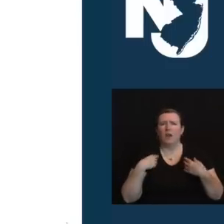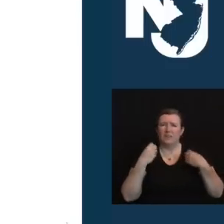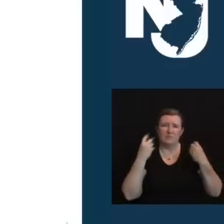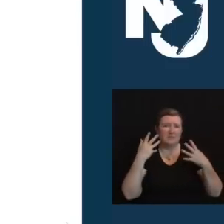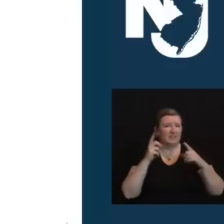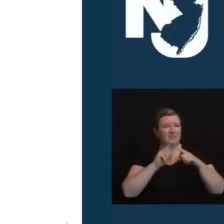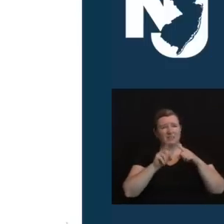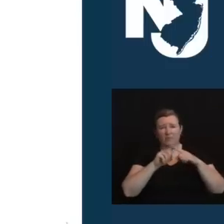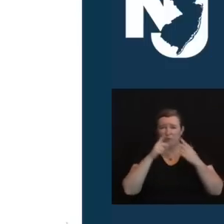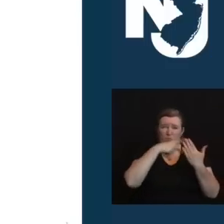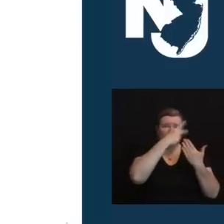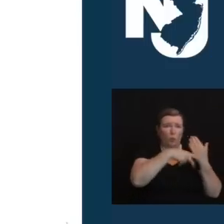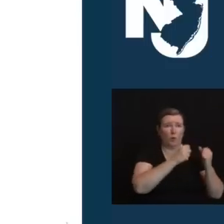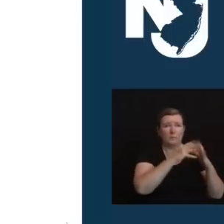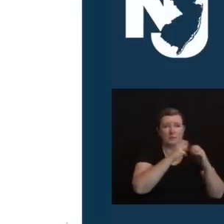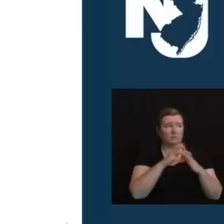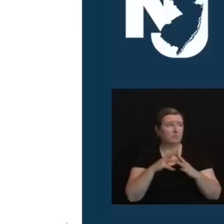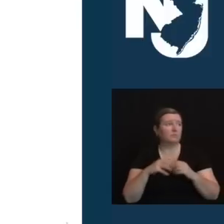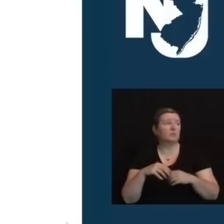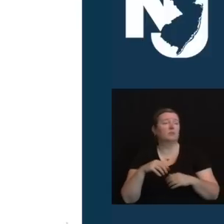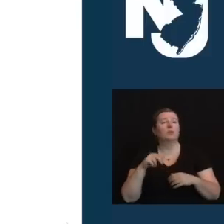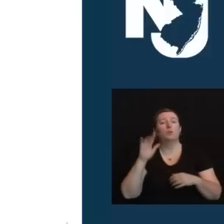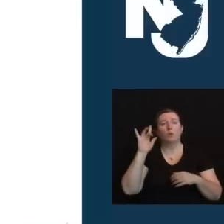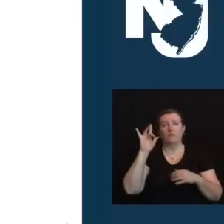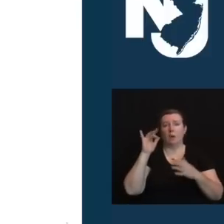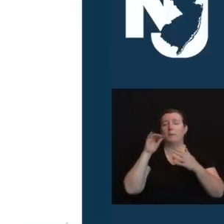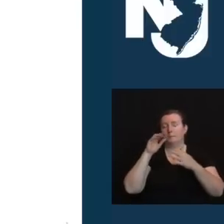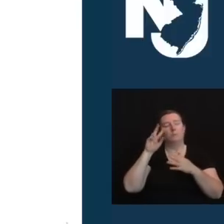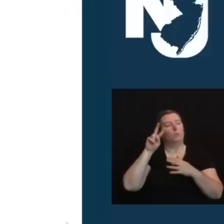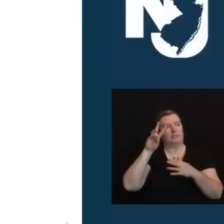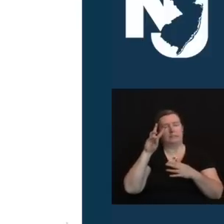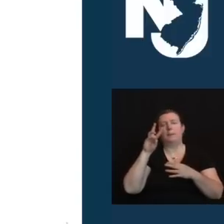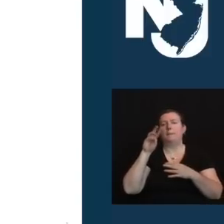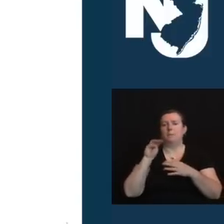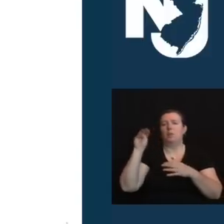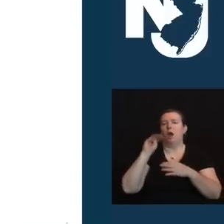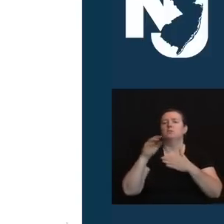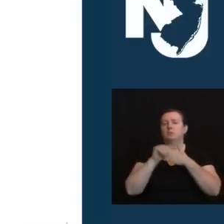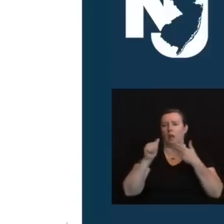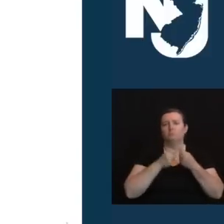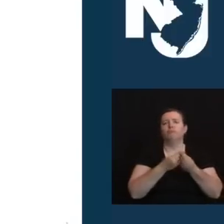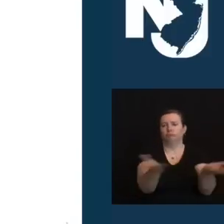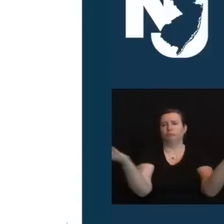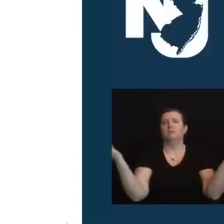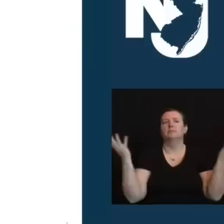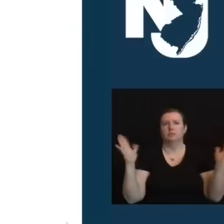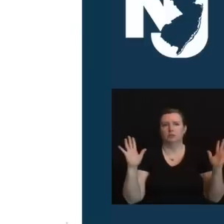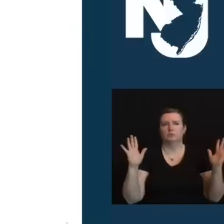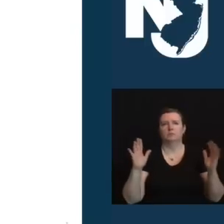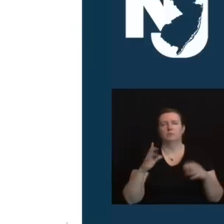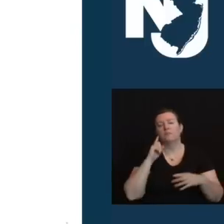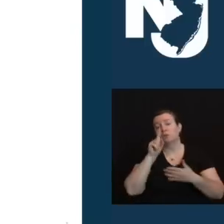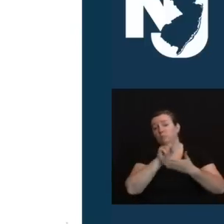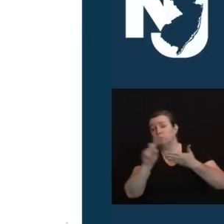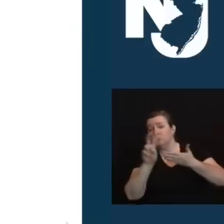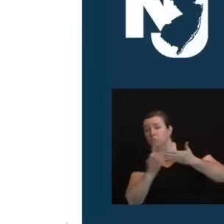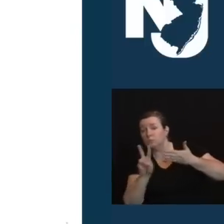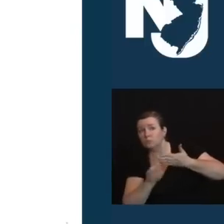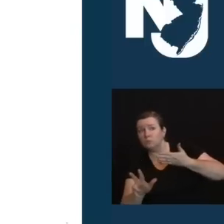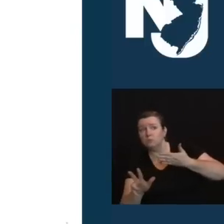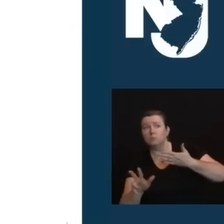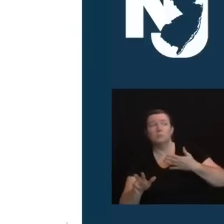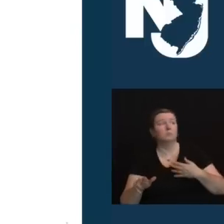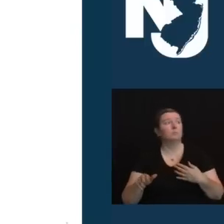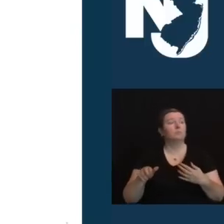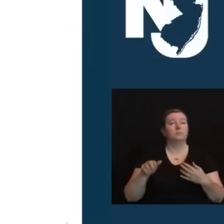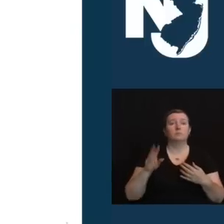$25 million of funding deployed and out the door. We expect to, in the next couple weeks, have that 7,000 number go up by about another